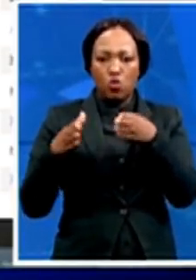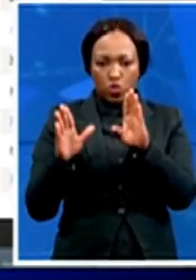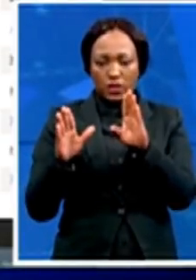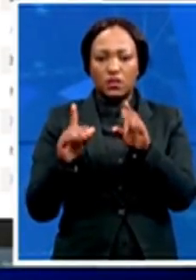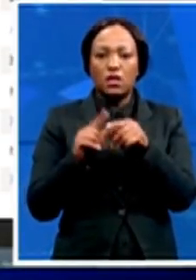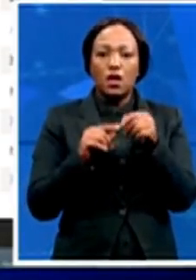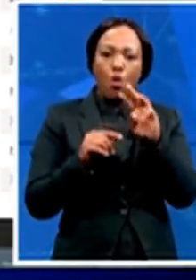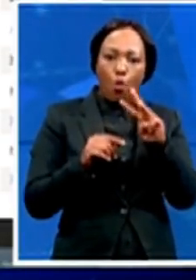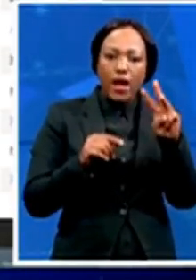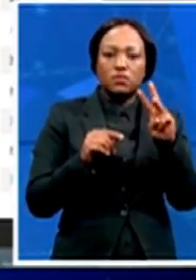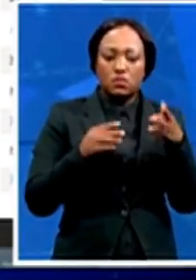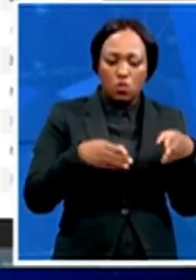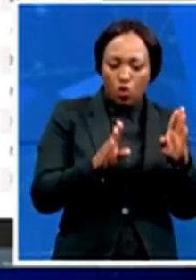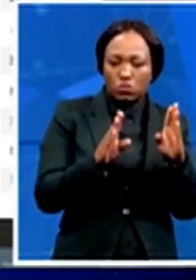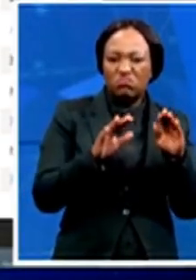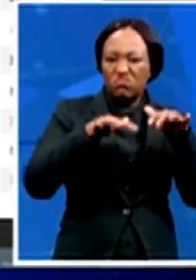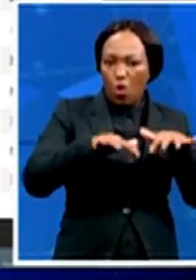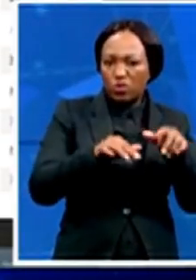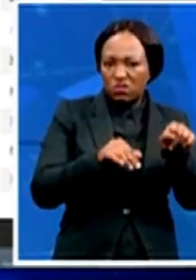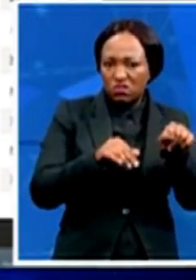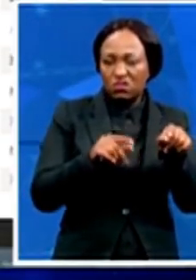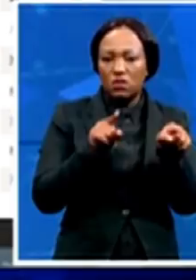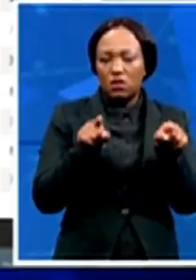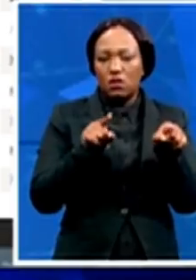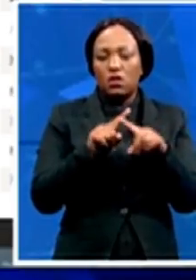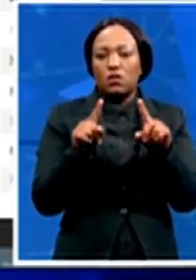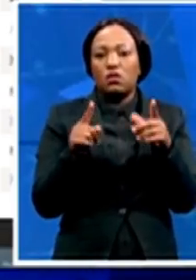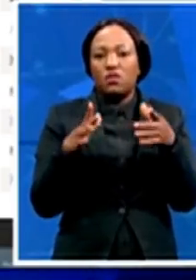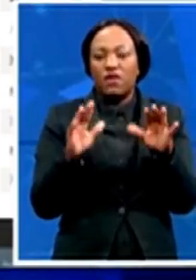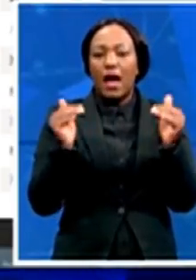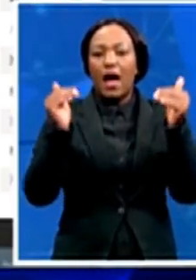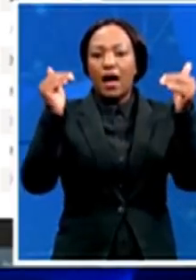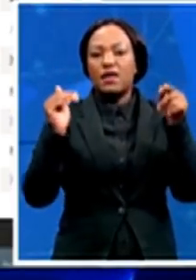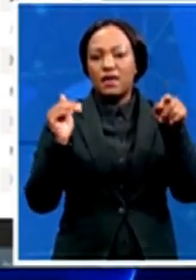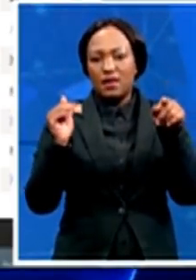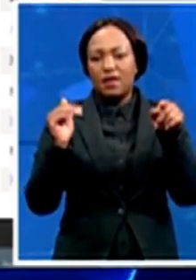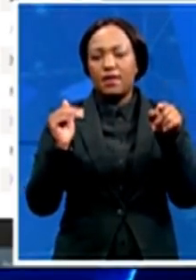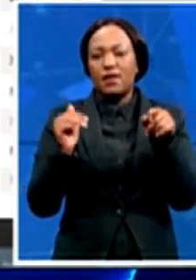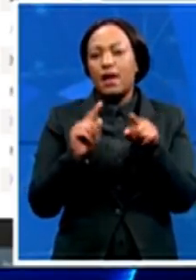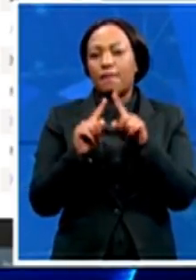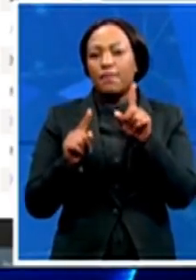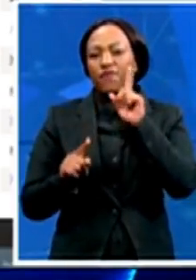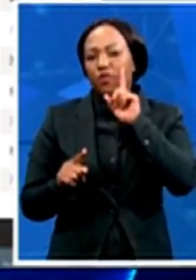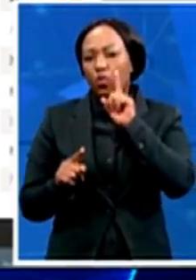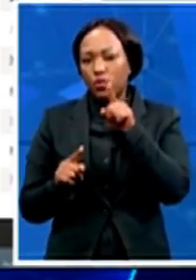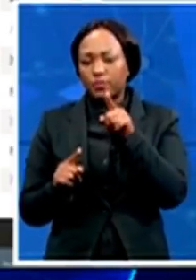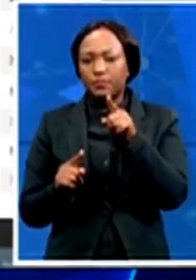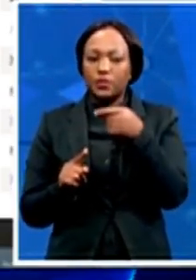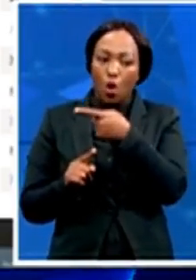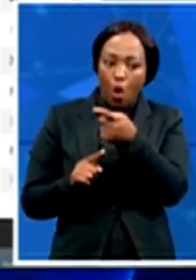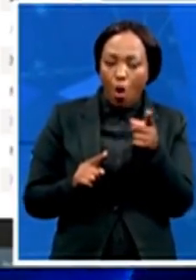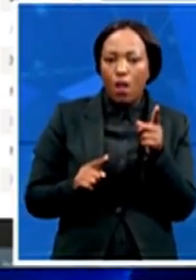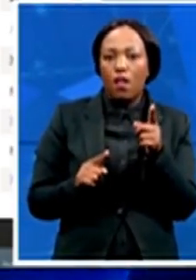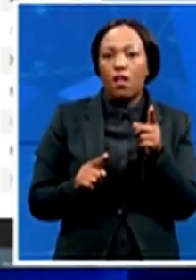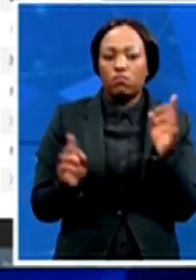is also sub-districts that is high. But if you look at all the age groups together, in the rural area,